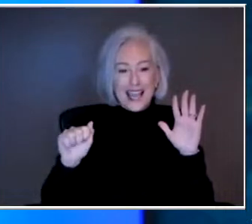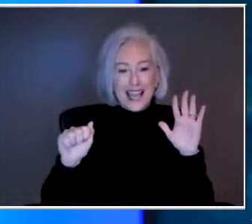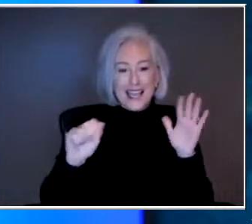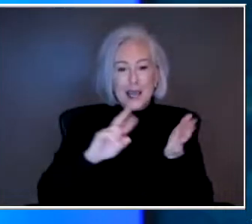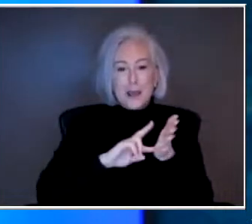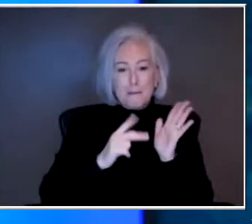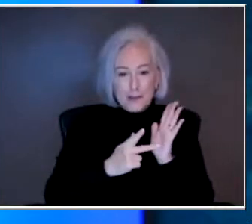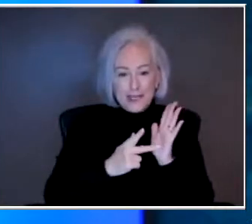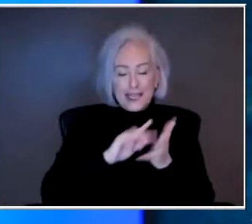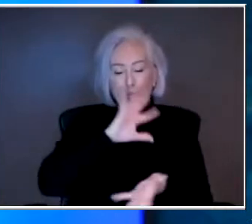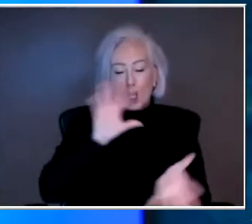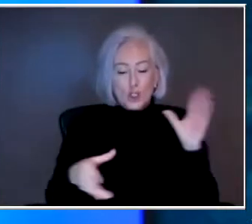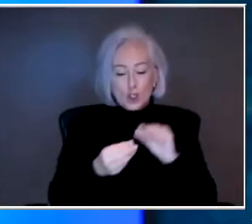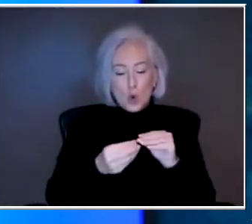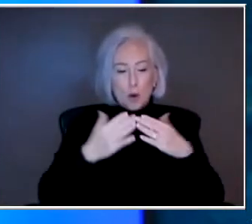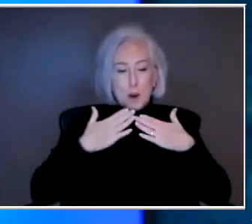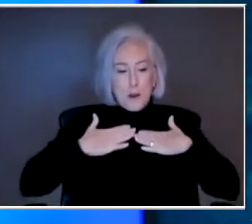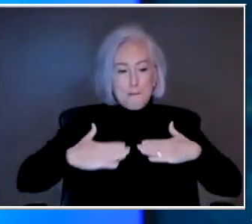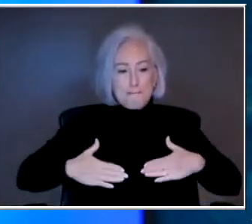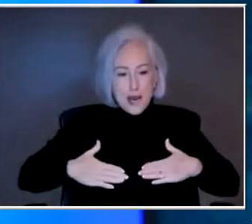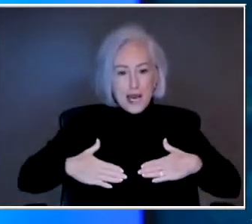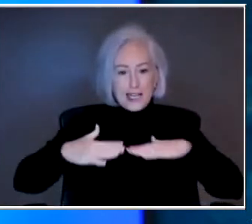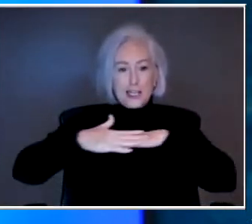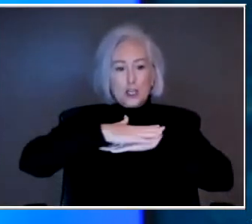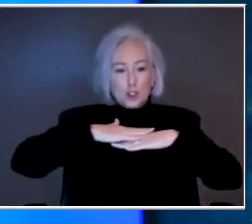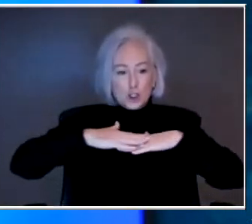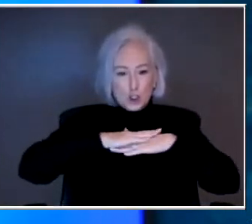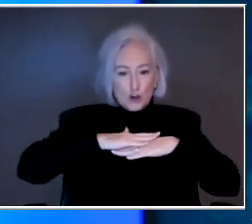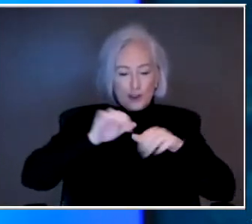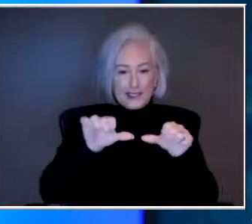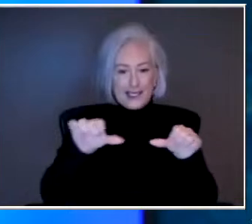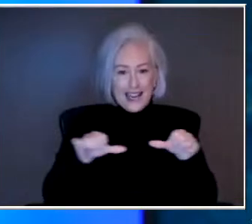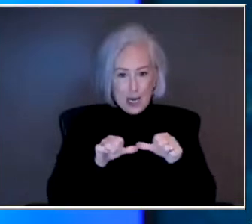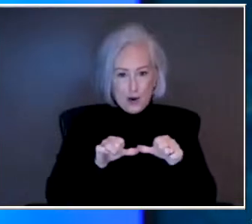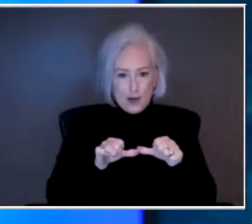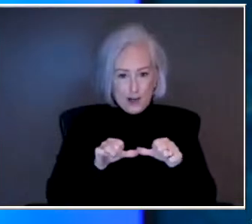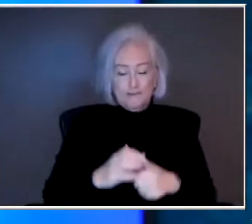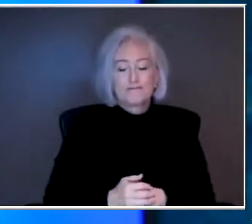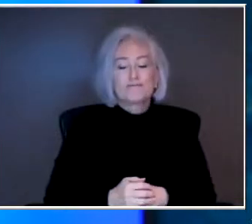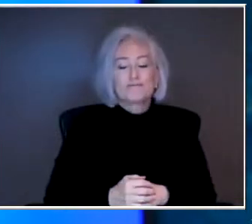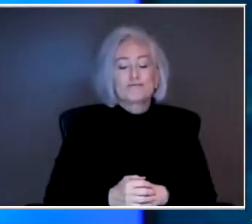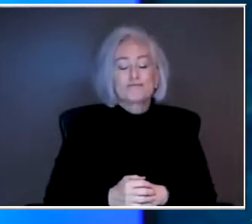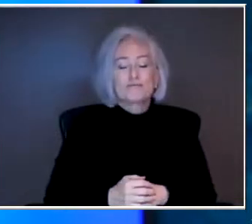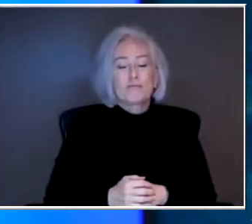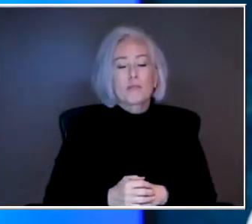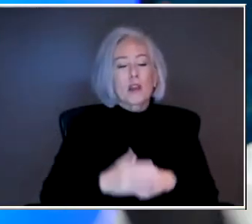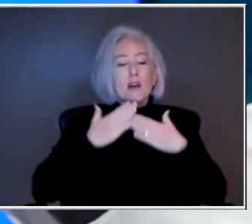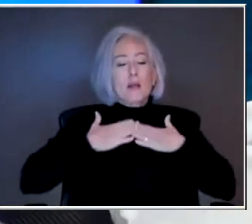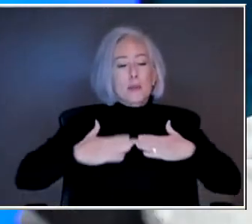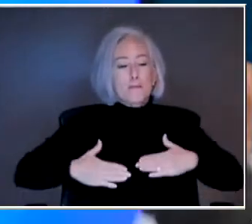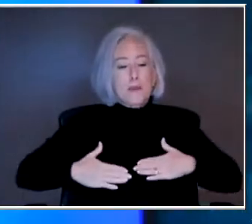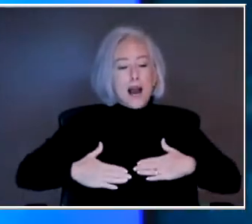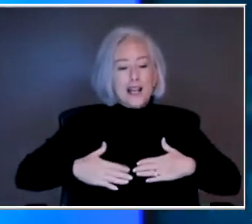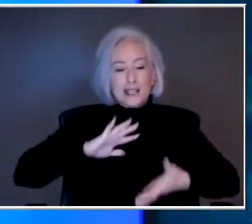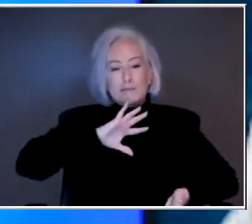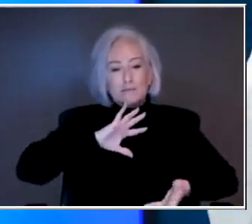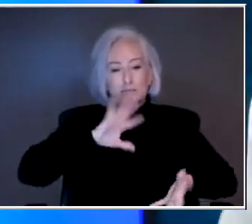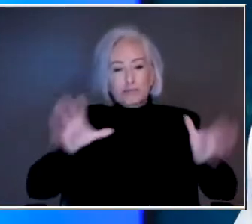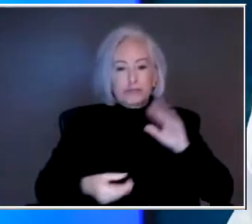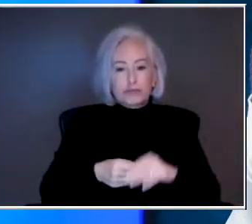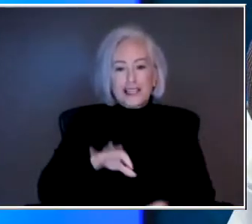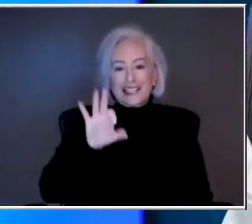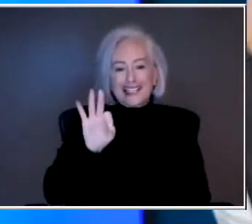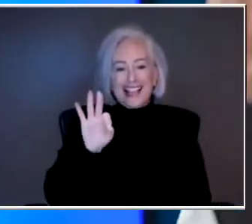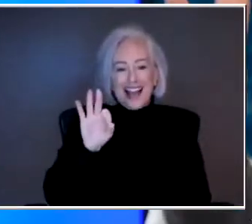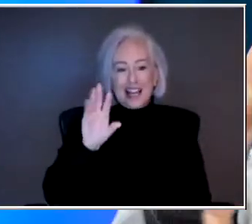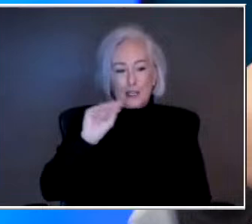estimate. We also have a mnemonic, what's called the rule of 9s, where you break the body into 9%. So each arm is 9%, the head